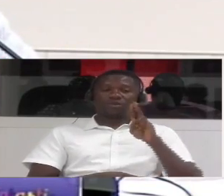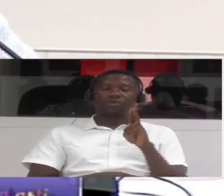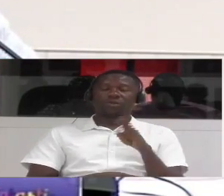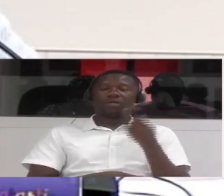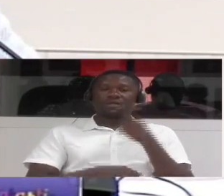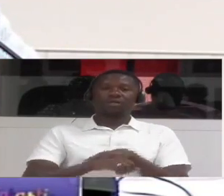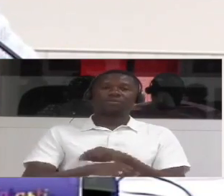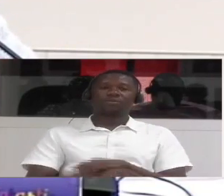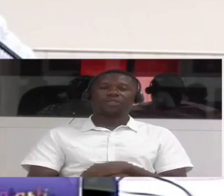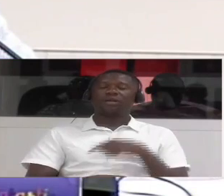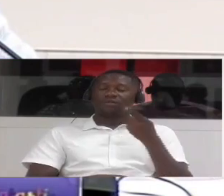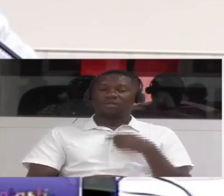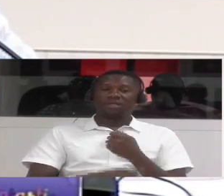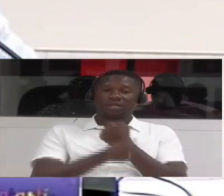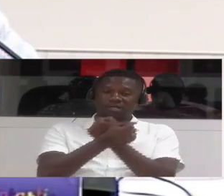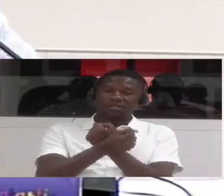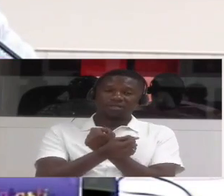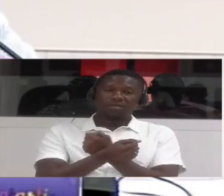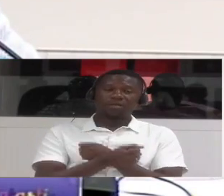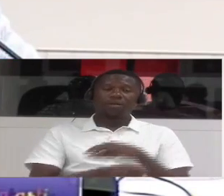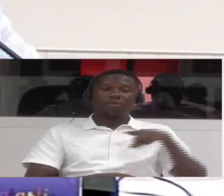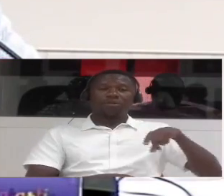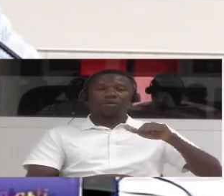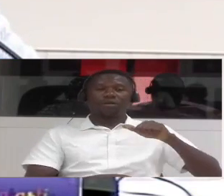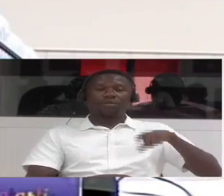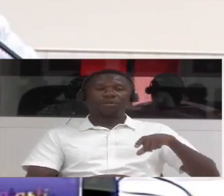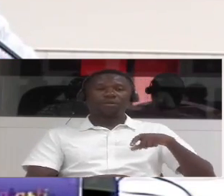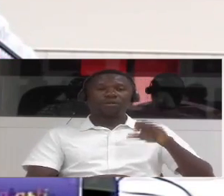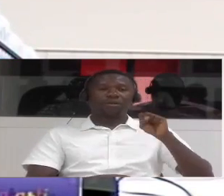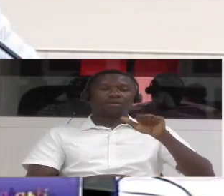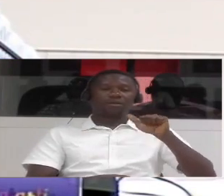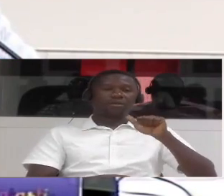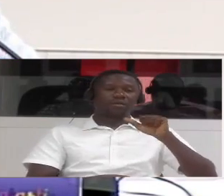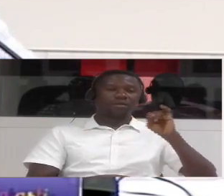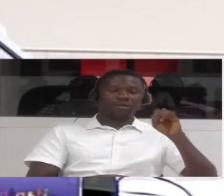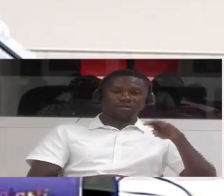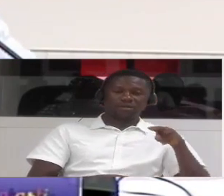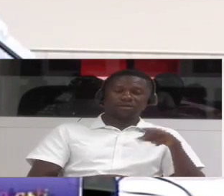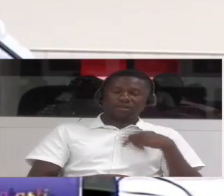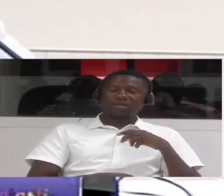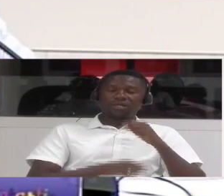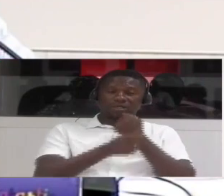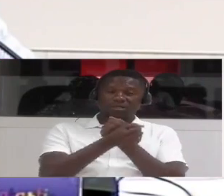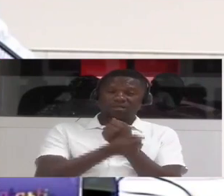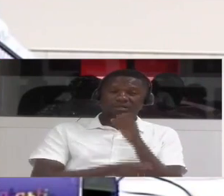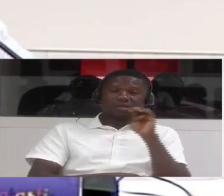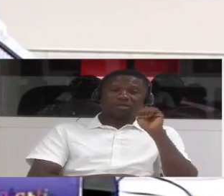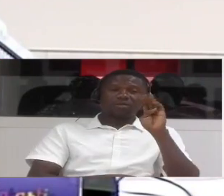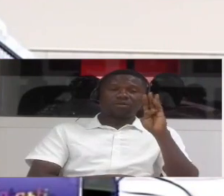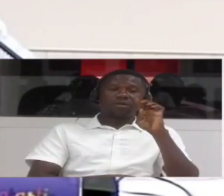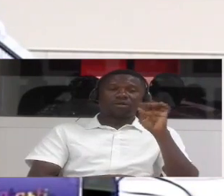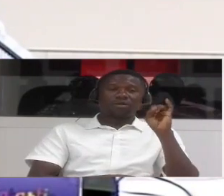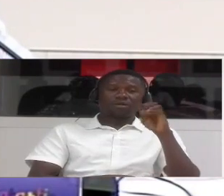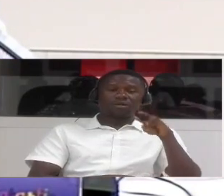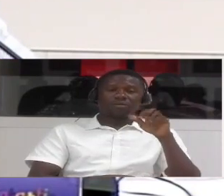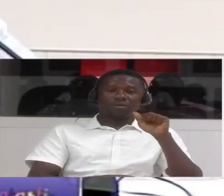Uncle Pap Sen, who was the proprietor, and they also arrested Ibrahim Sawane. Ibrahim was the news editor at the time.